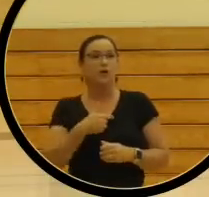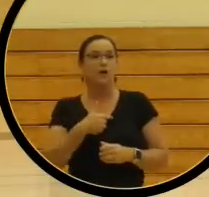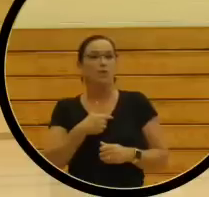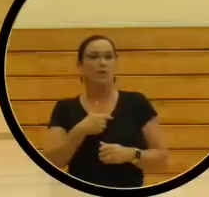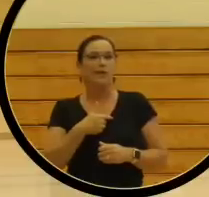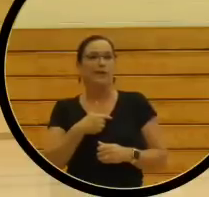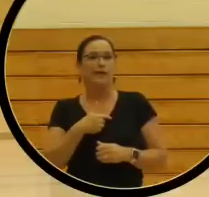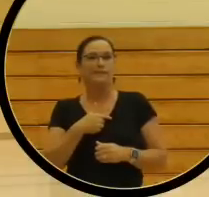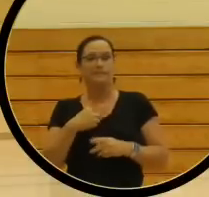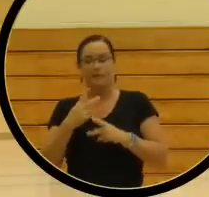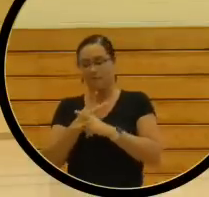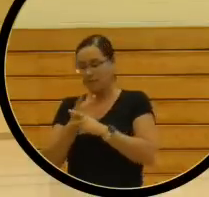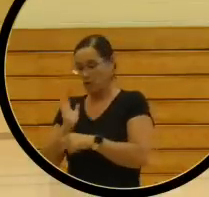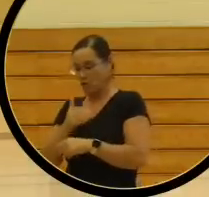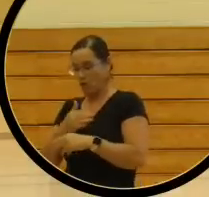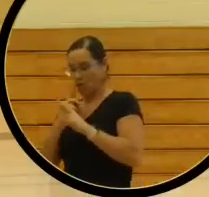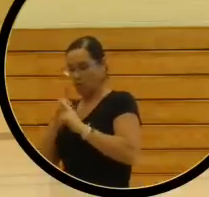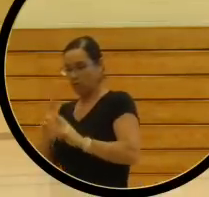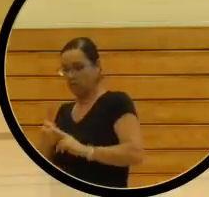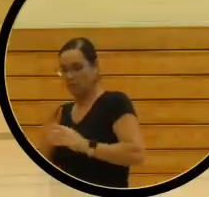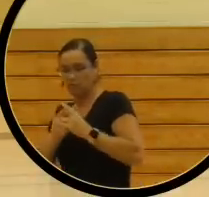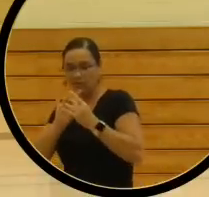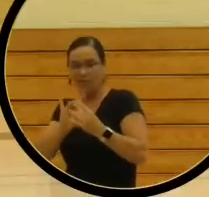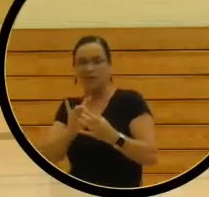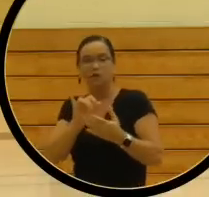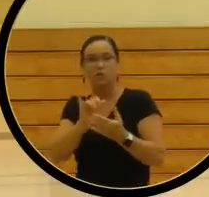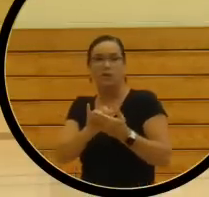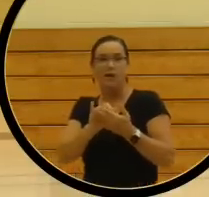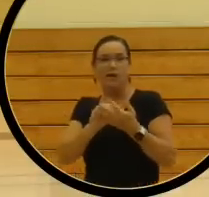our response as to that as well.